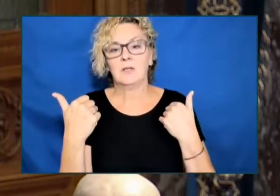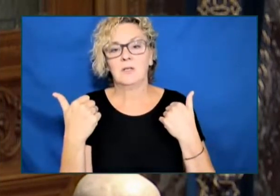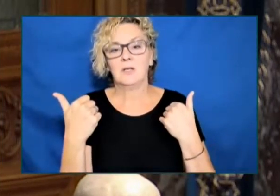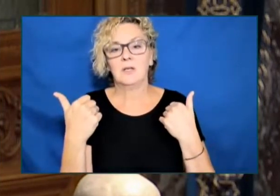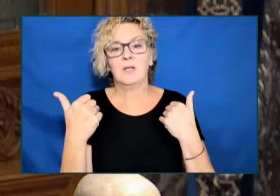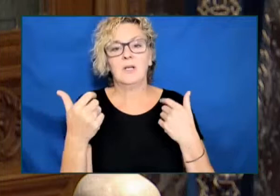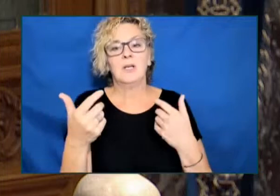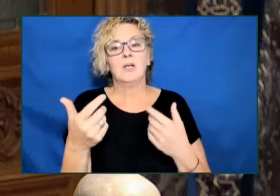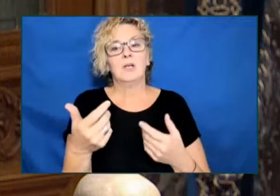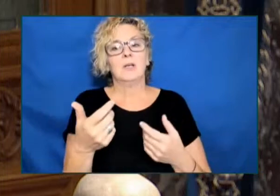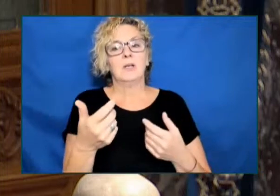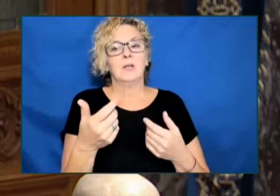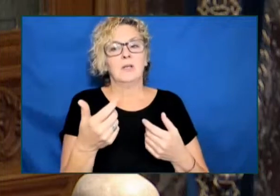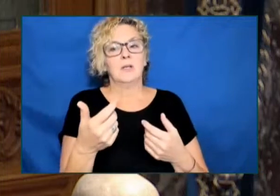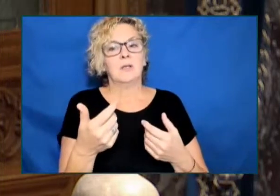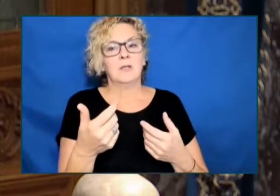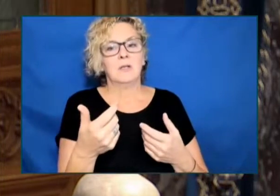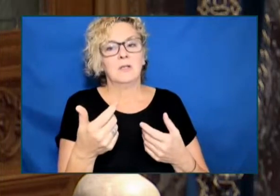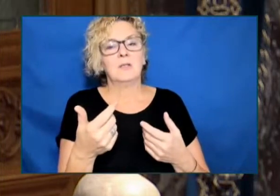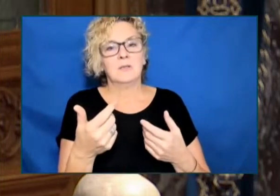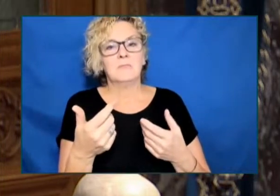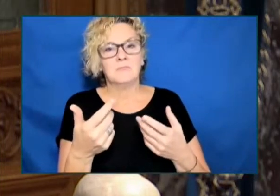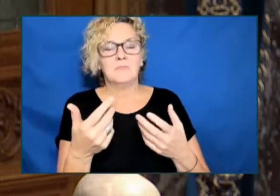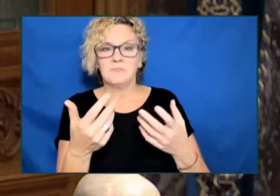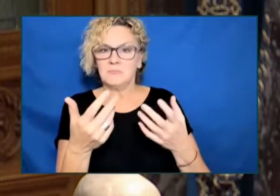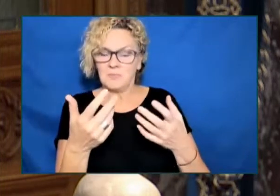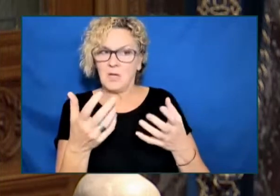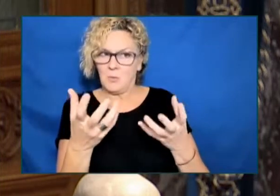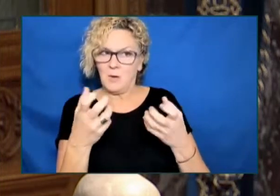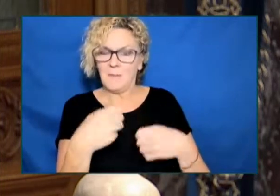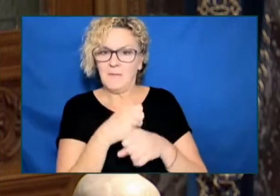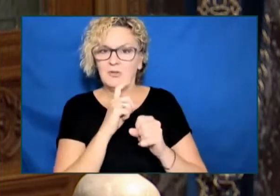Trust is the currency of democracy. The